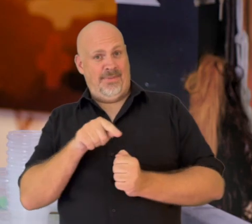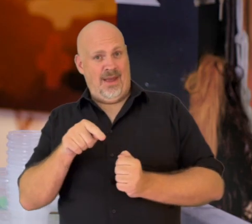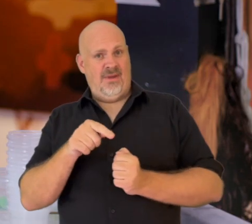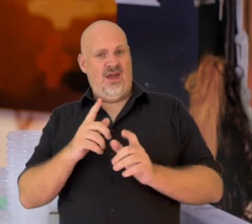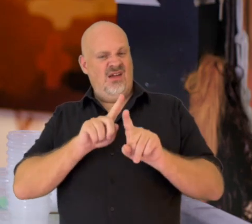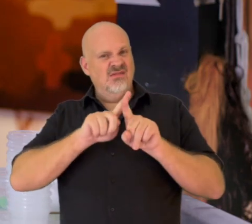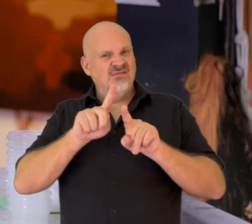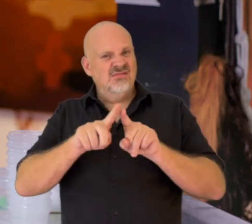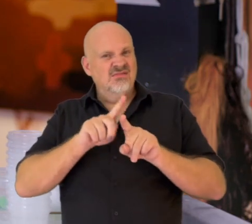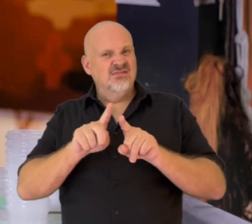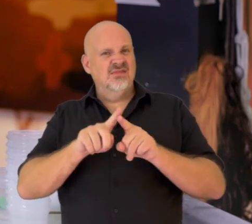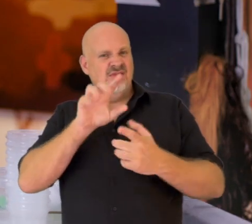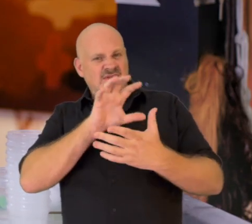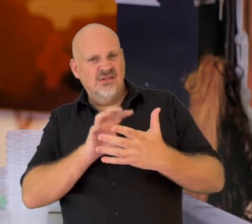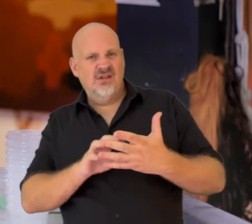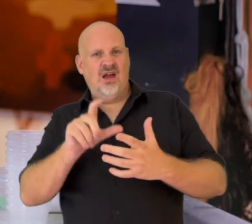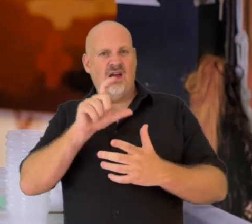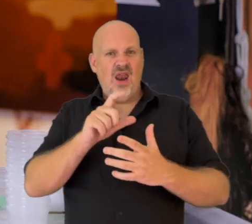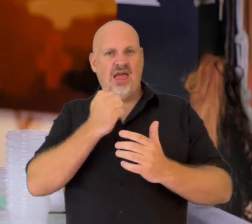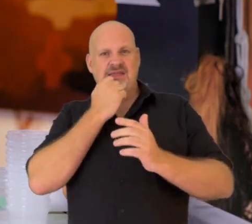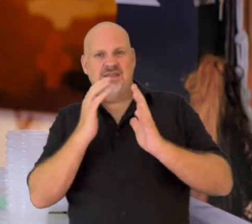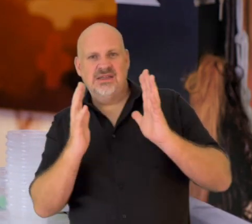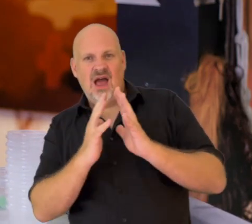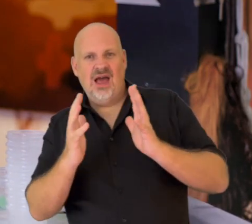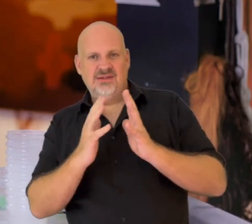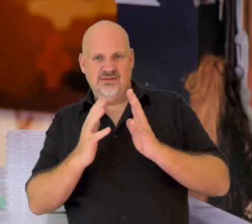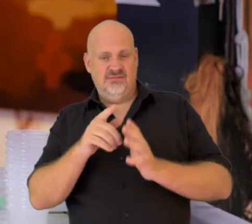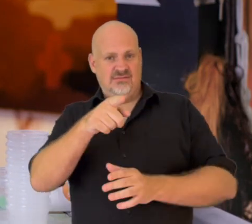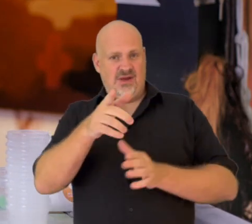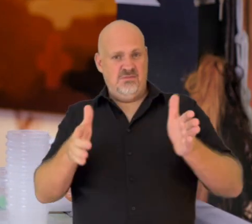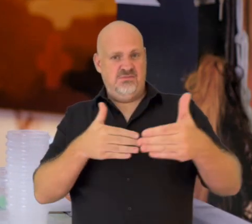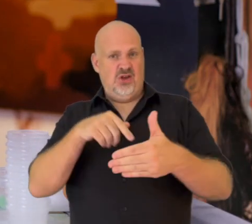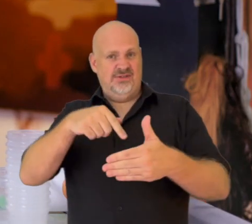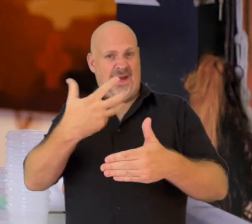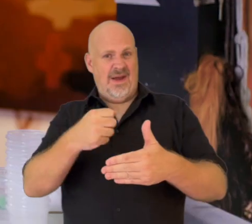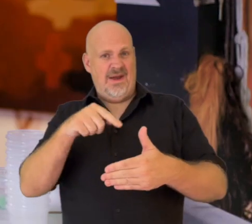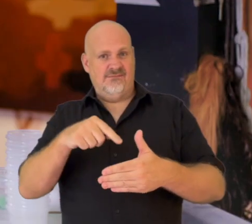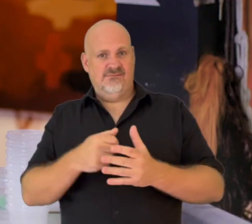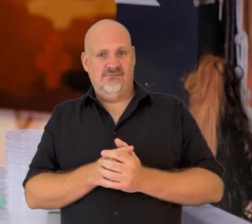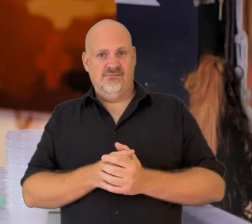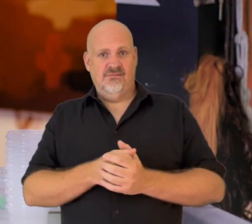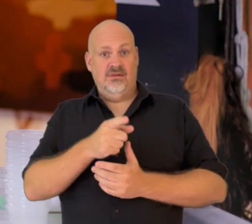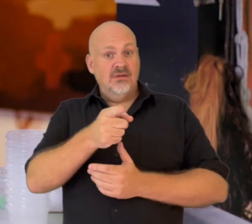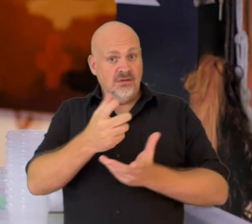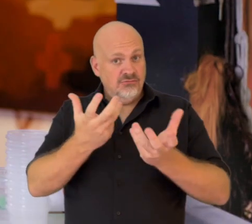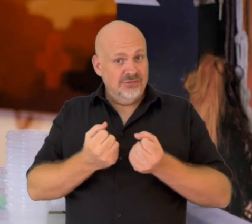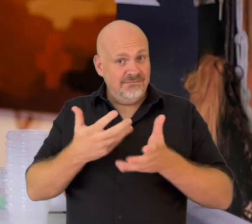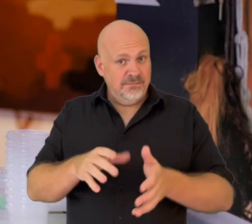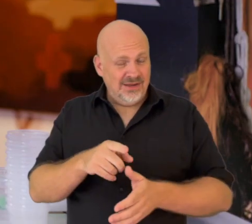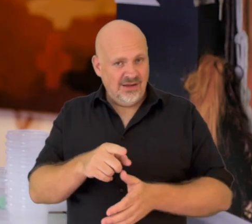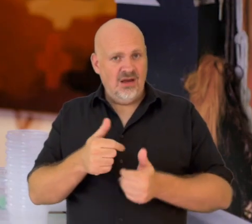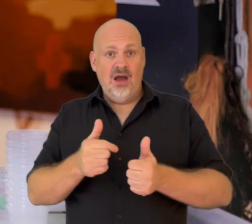various scales and colours of patterns will be in your box if you've received one. But if you haven't, there's